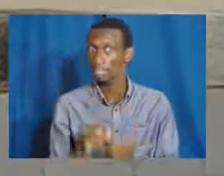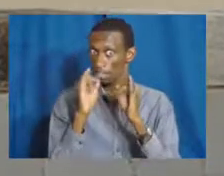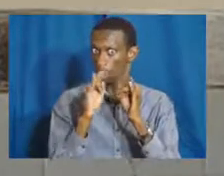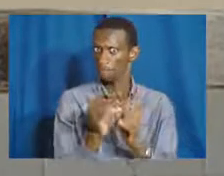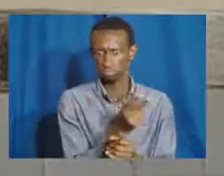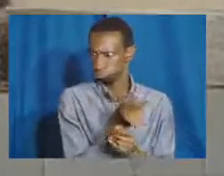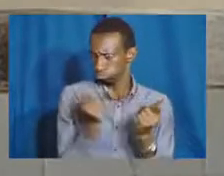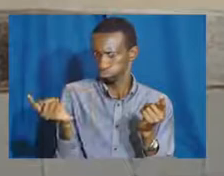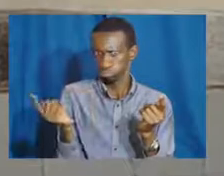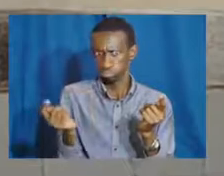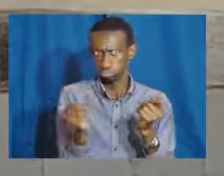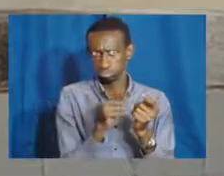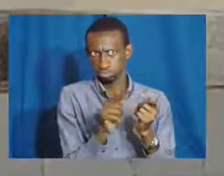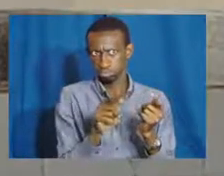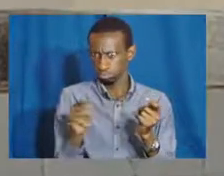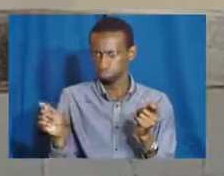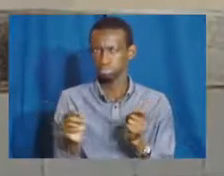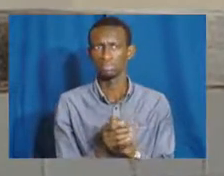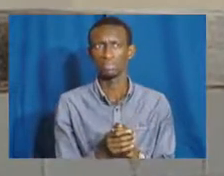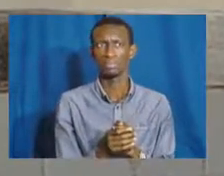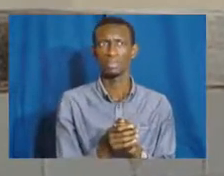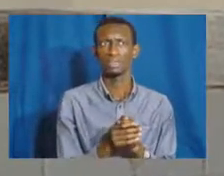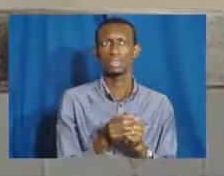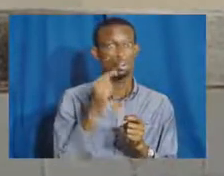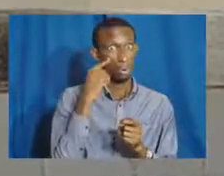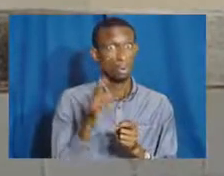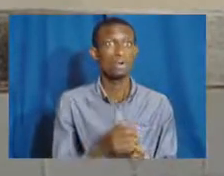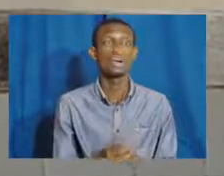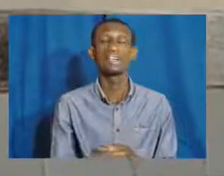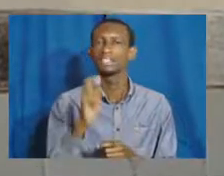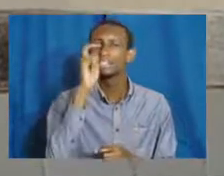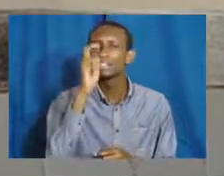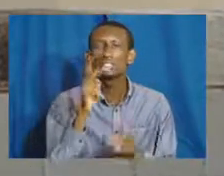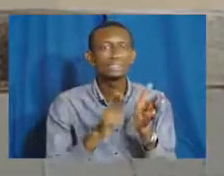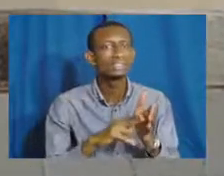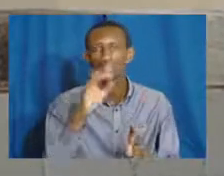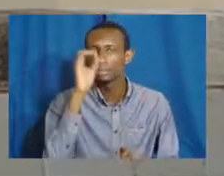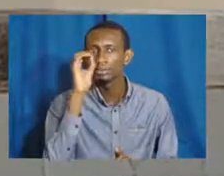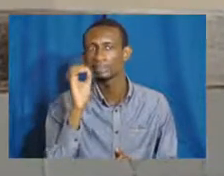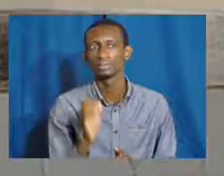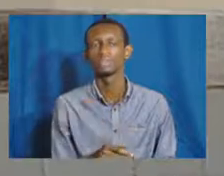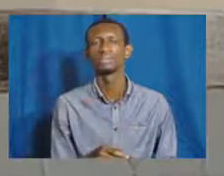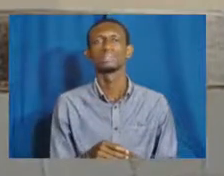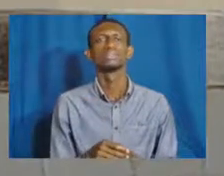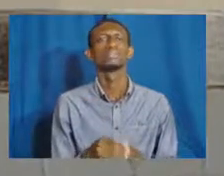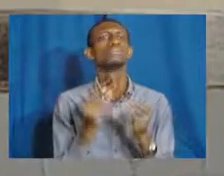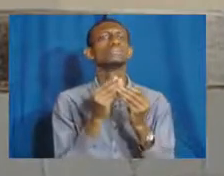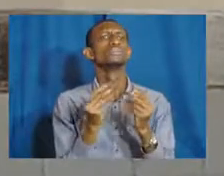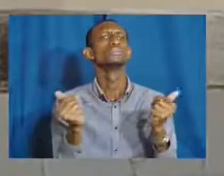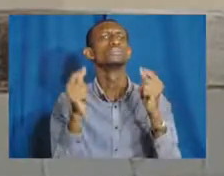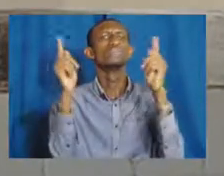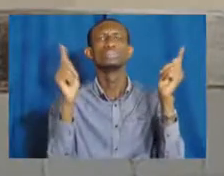both sides by A, I'll be having X which is equal to zero. And of course, the set of solution